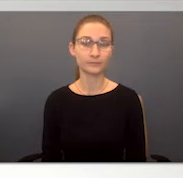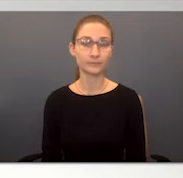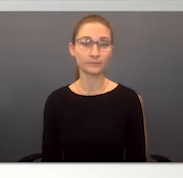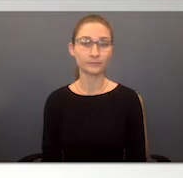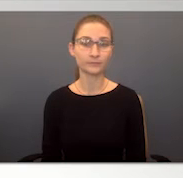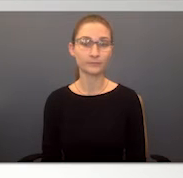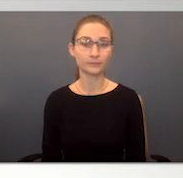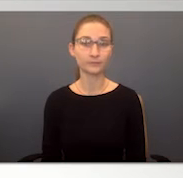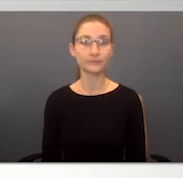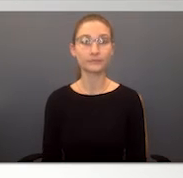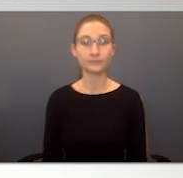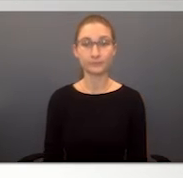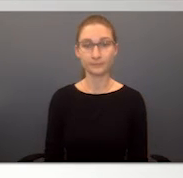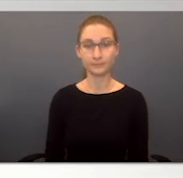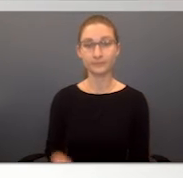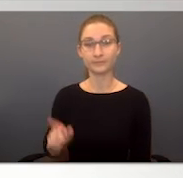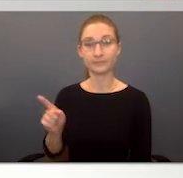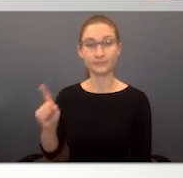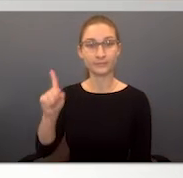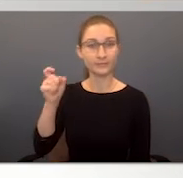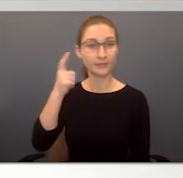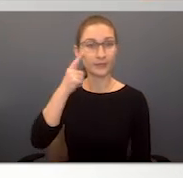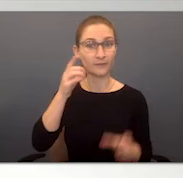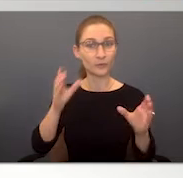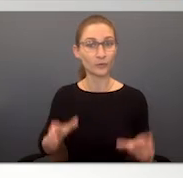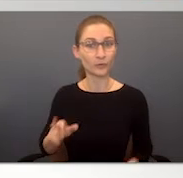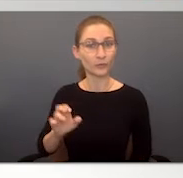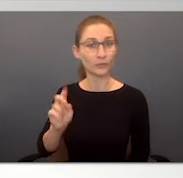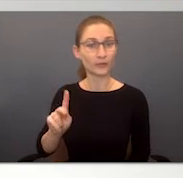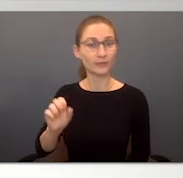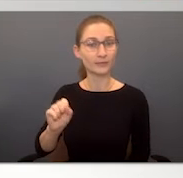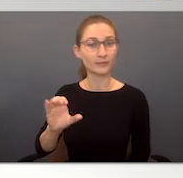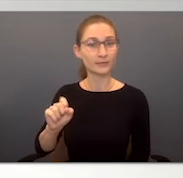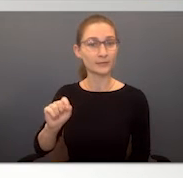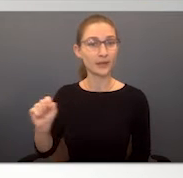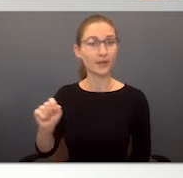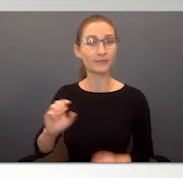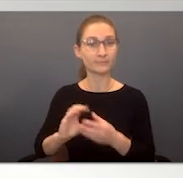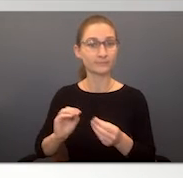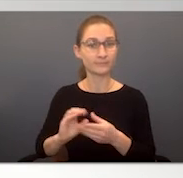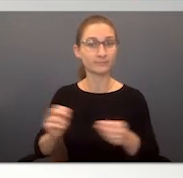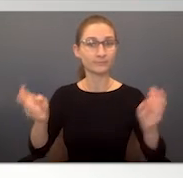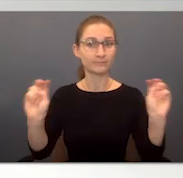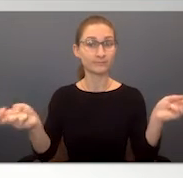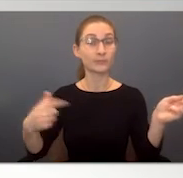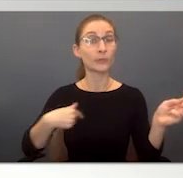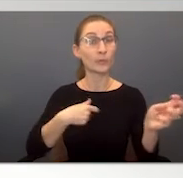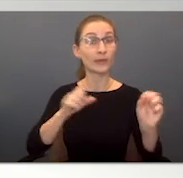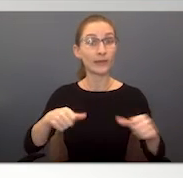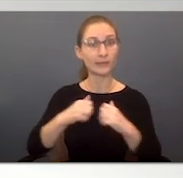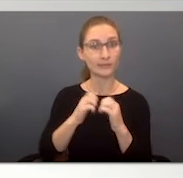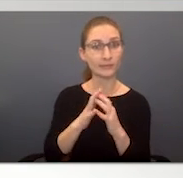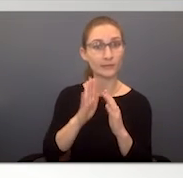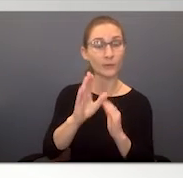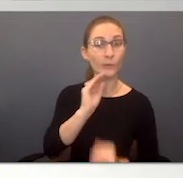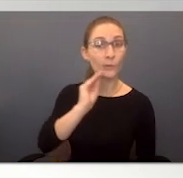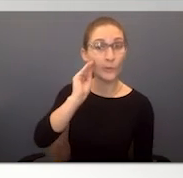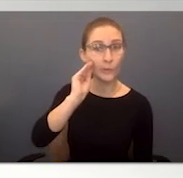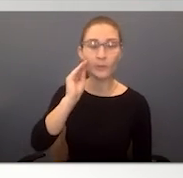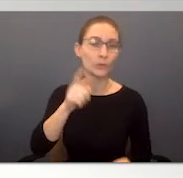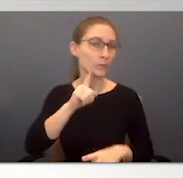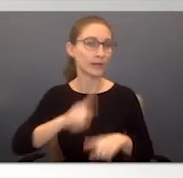Senator Scott now, is probably my favorite quote of what he used to say when it was time for